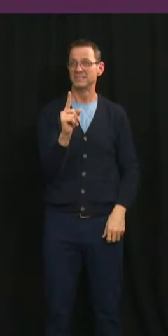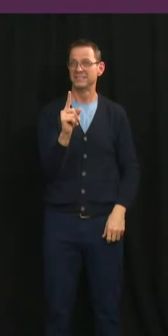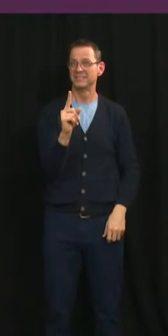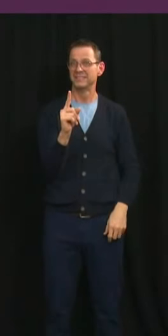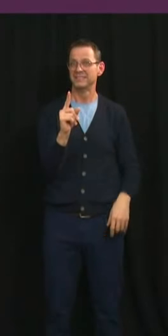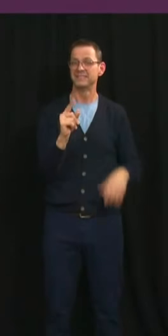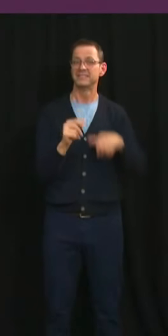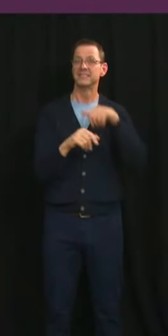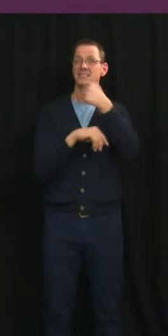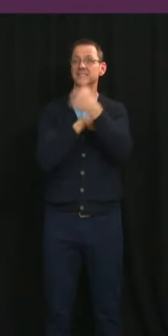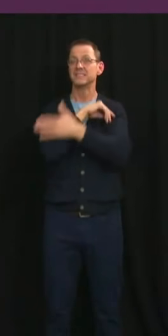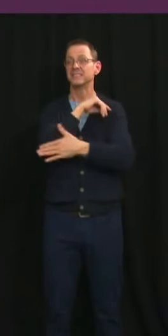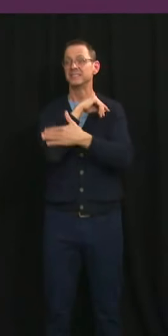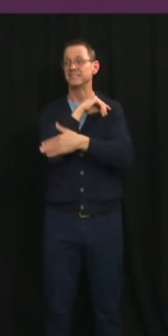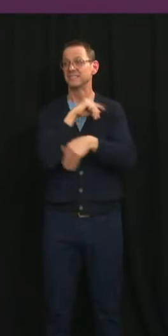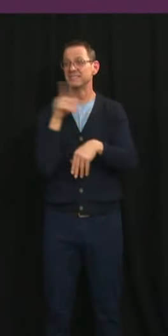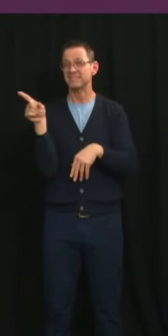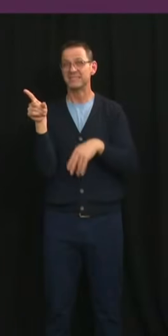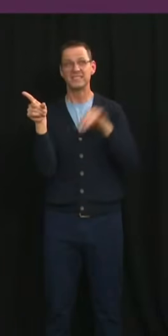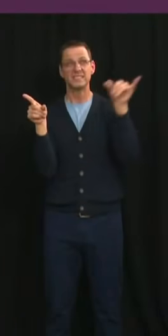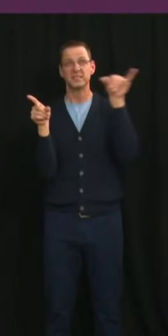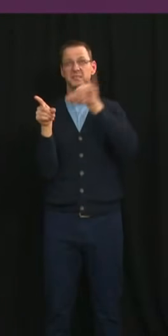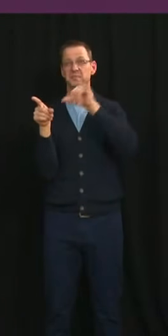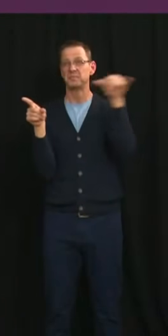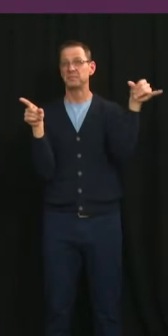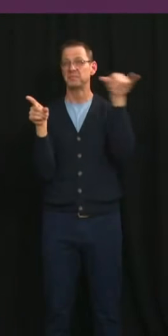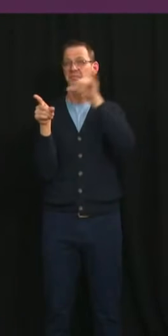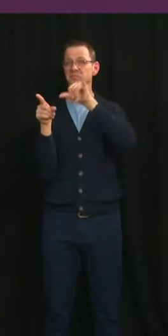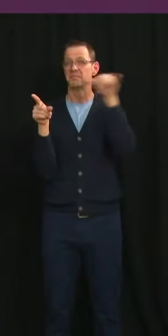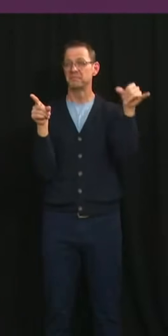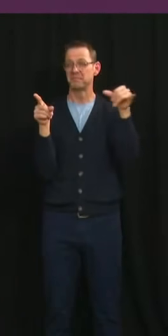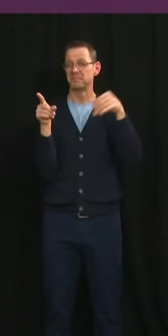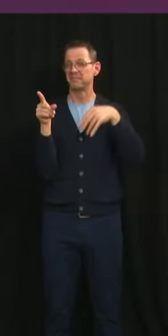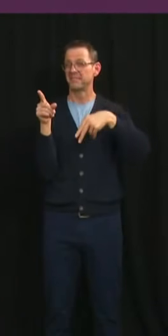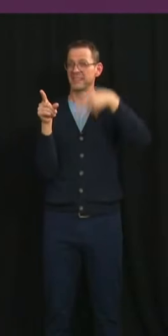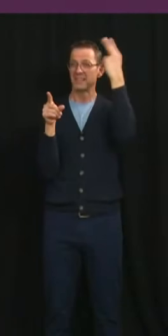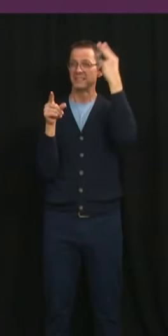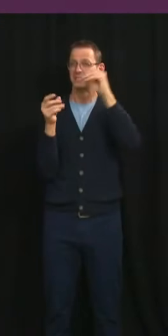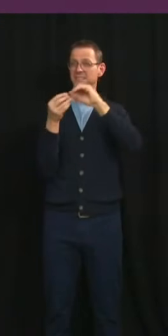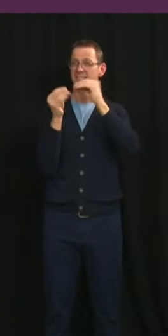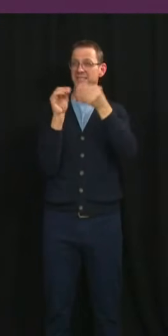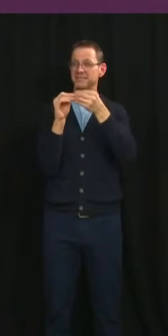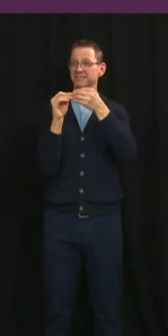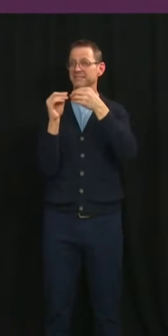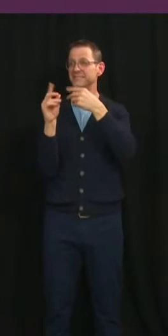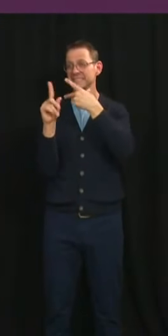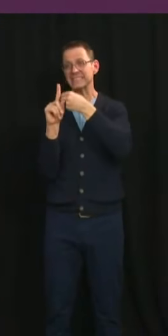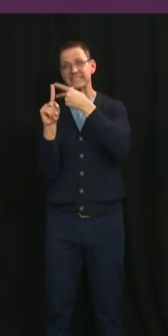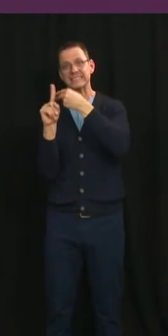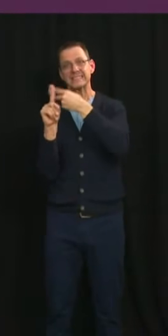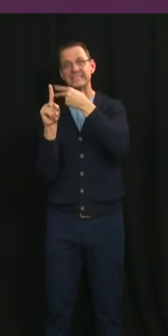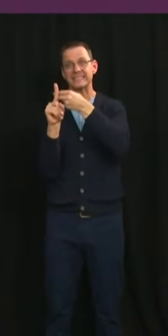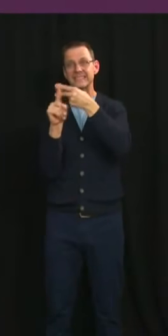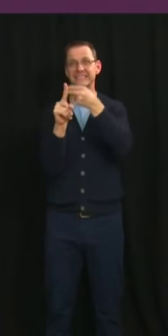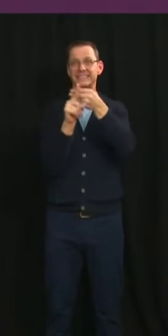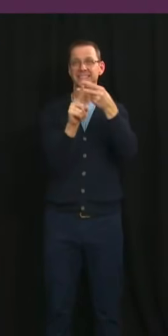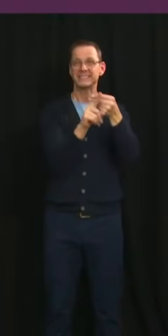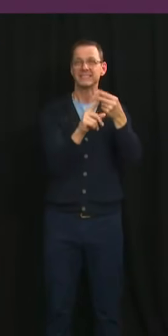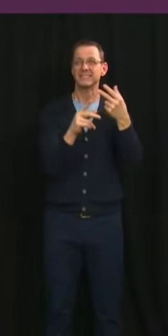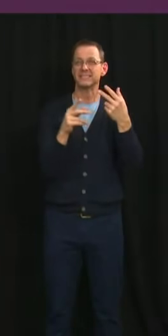hit right now by their deadliest outbreak, and they are living through their worst period in terms